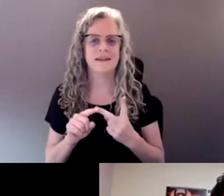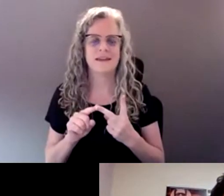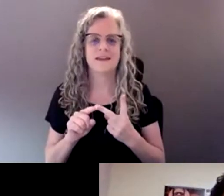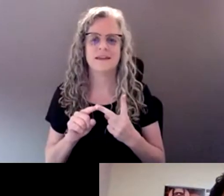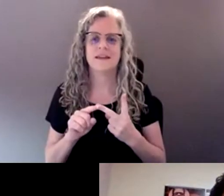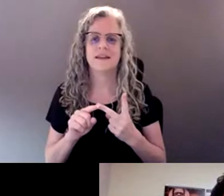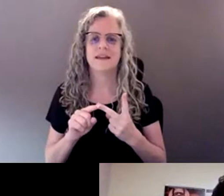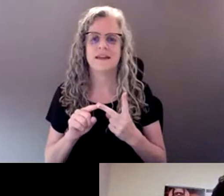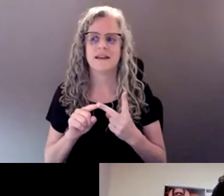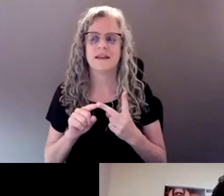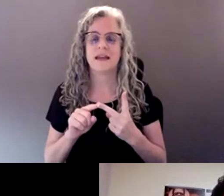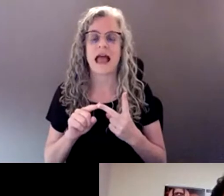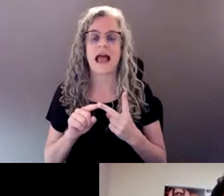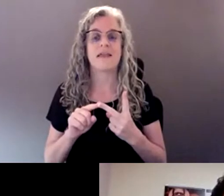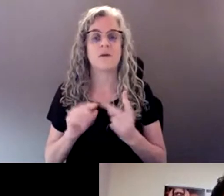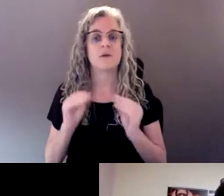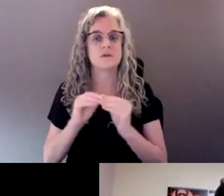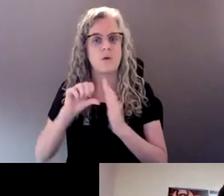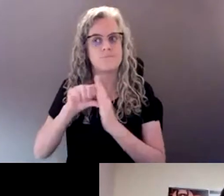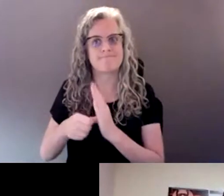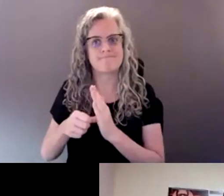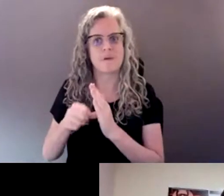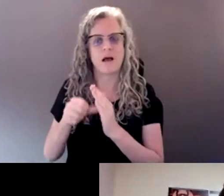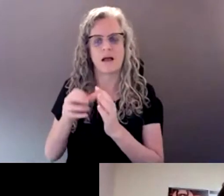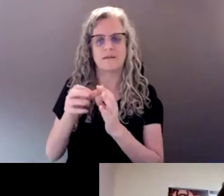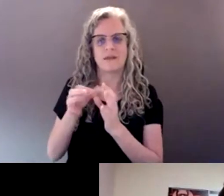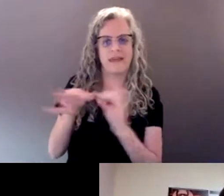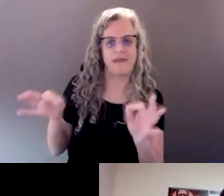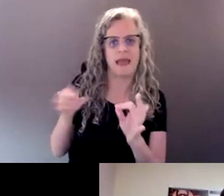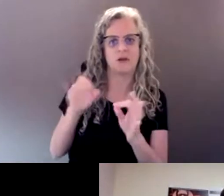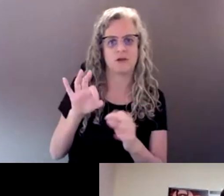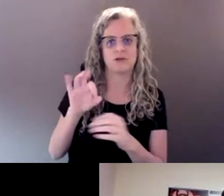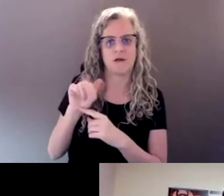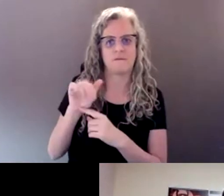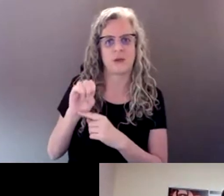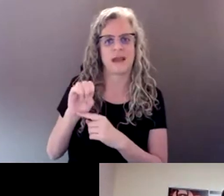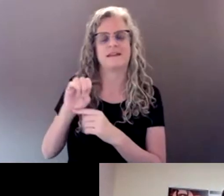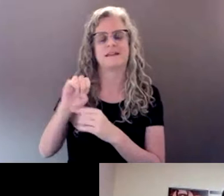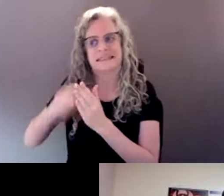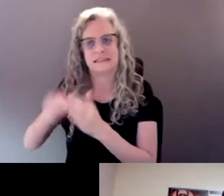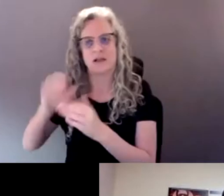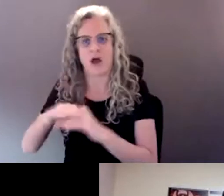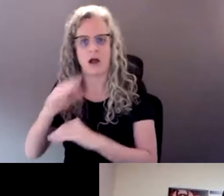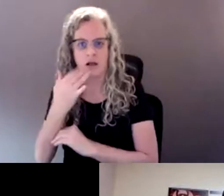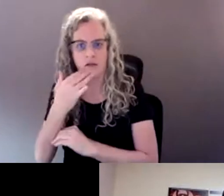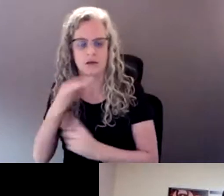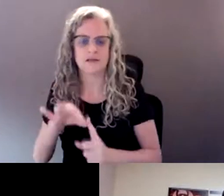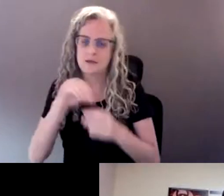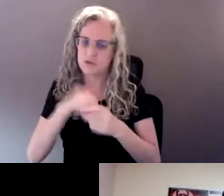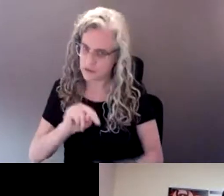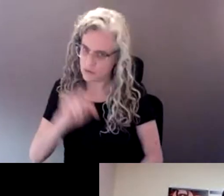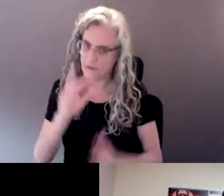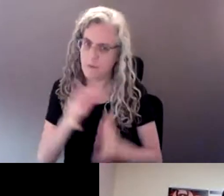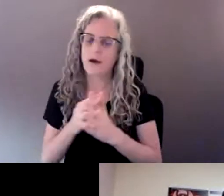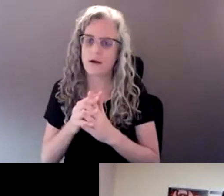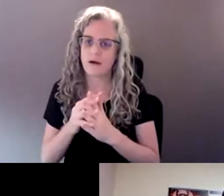increasing focus of the language of race on color, especially color in North America, not